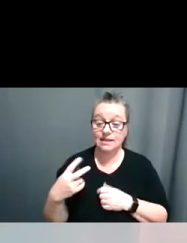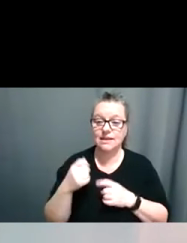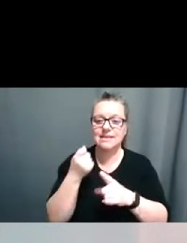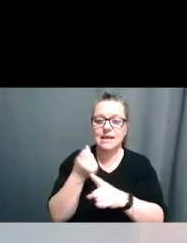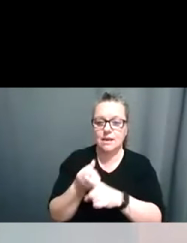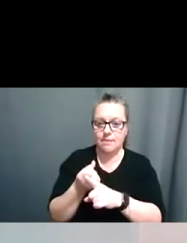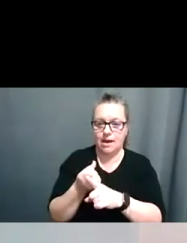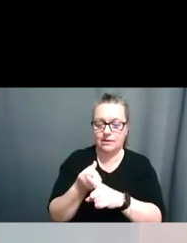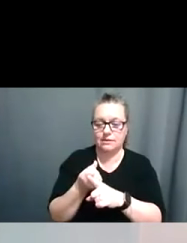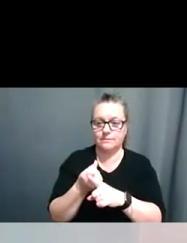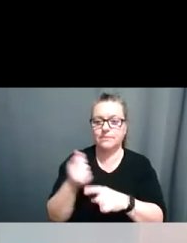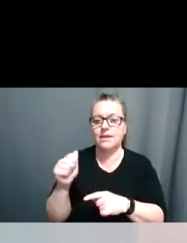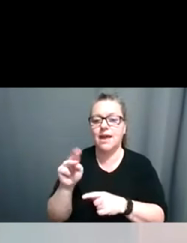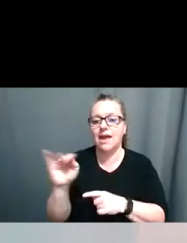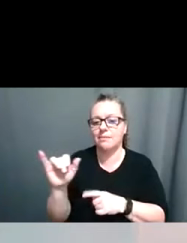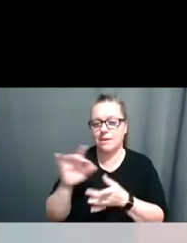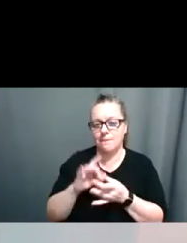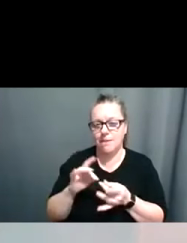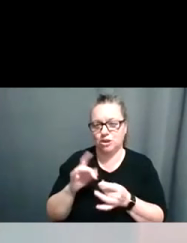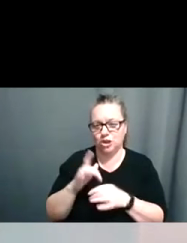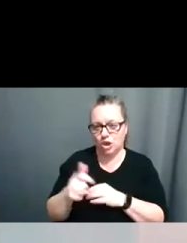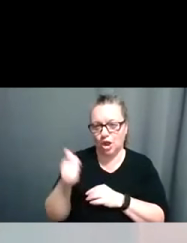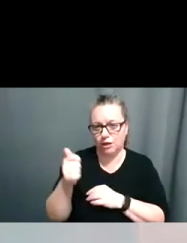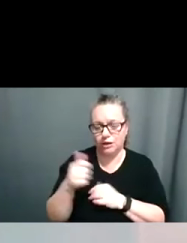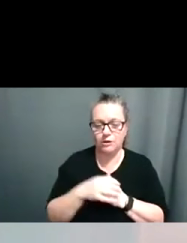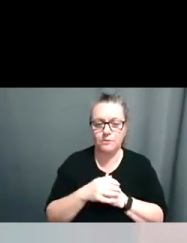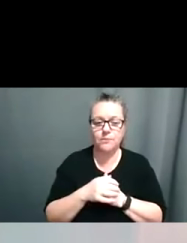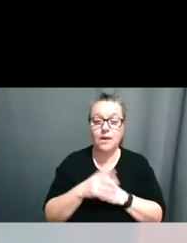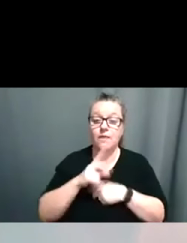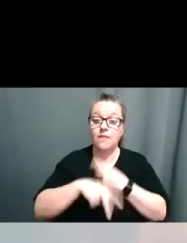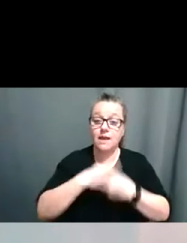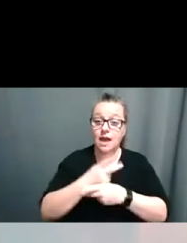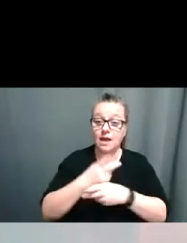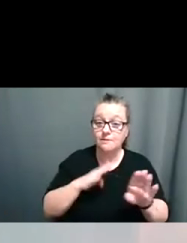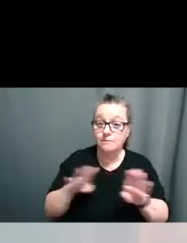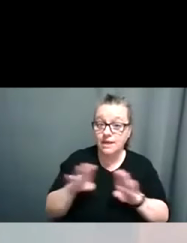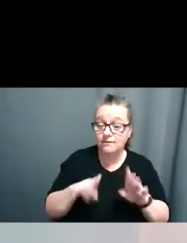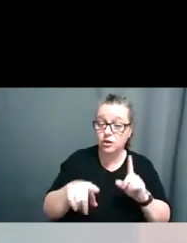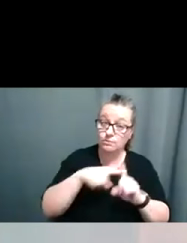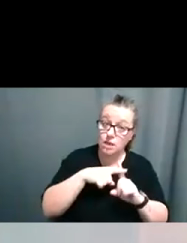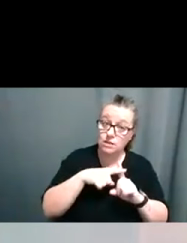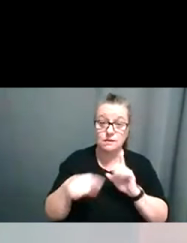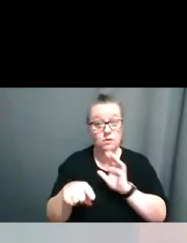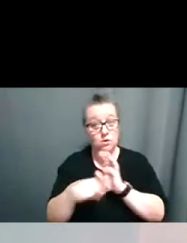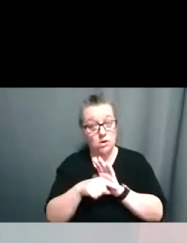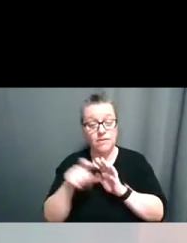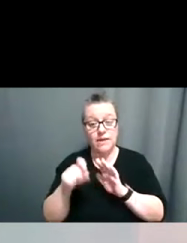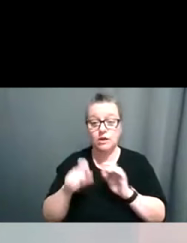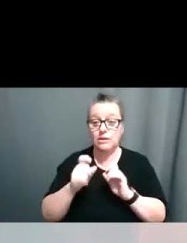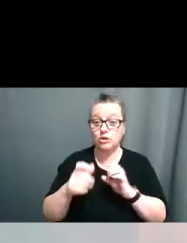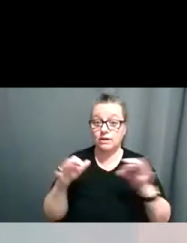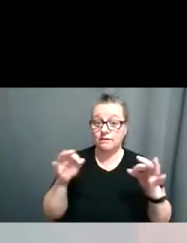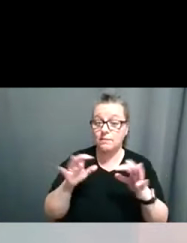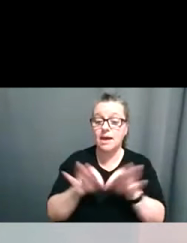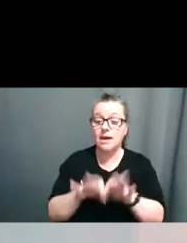impact, and Amy touched on this earlier really well. The kind of behavior, positive or otherwise, that you need to give feedback about is